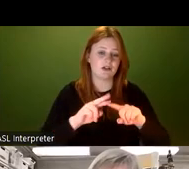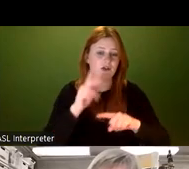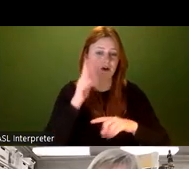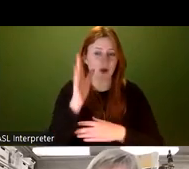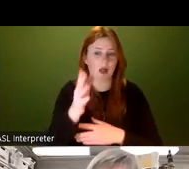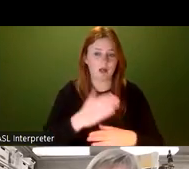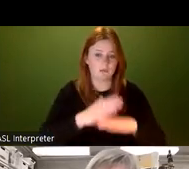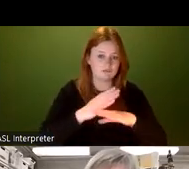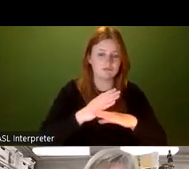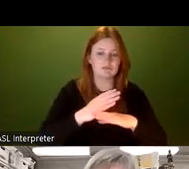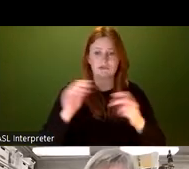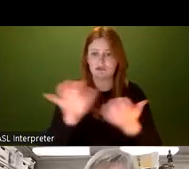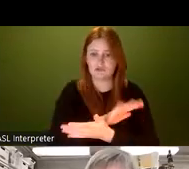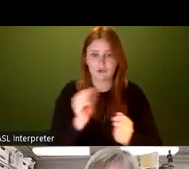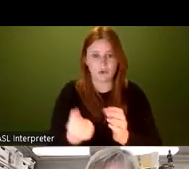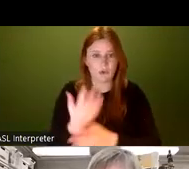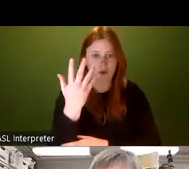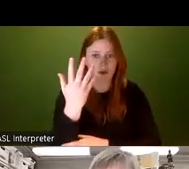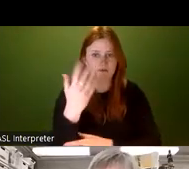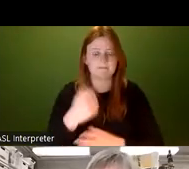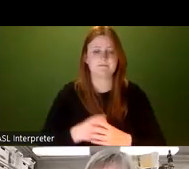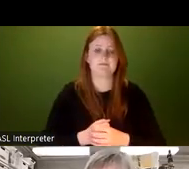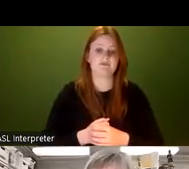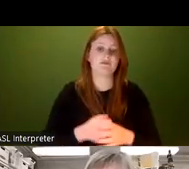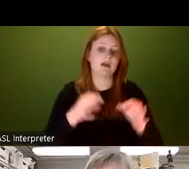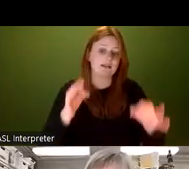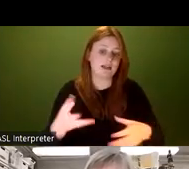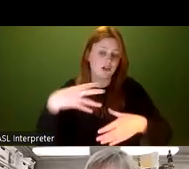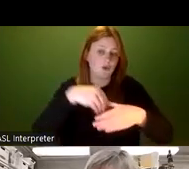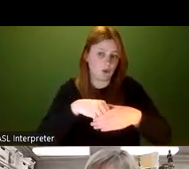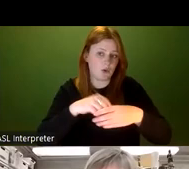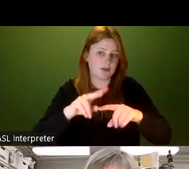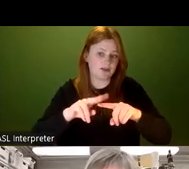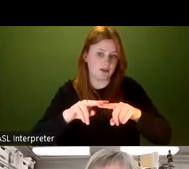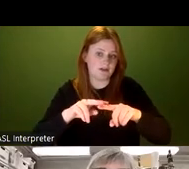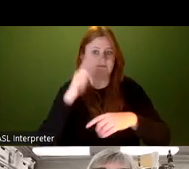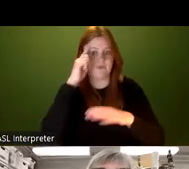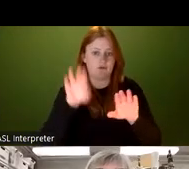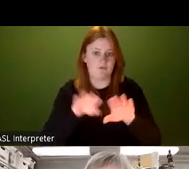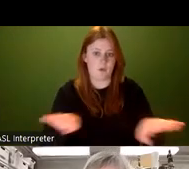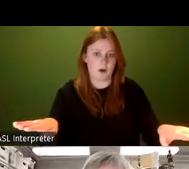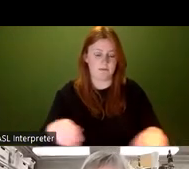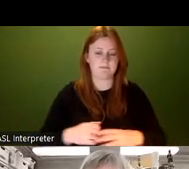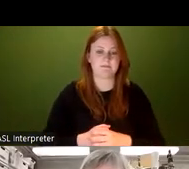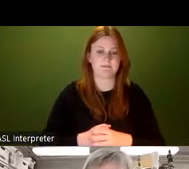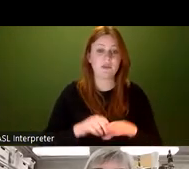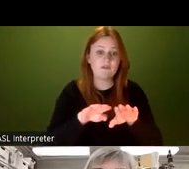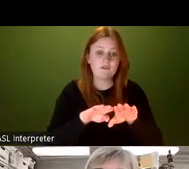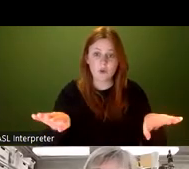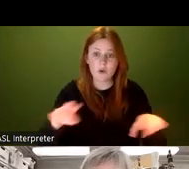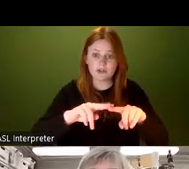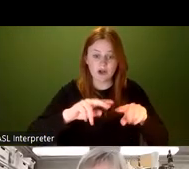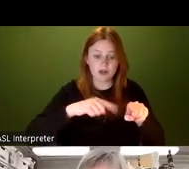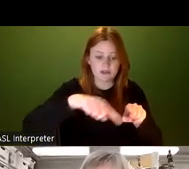I decided I would go with the salt for a floor, which actually was in the shape of